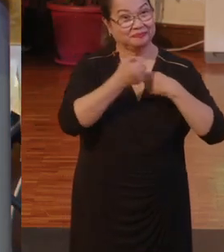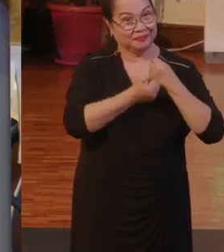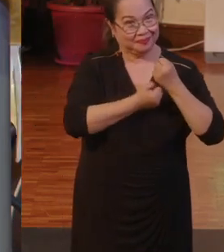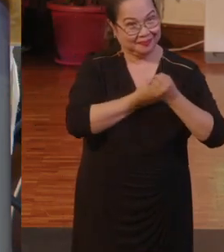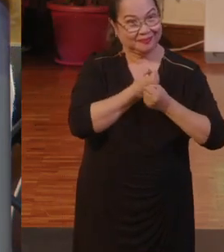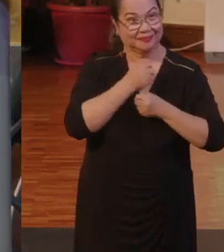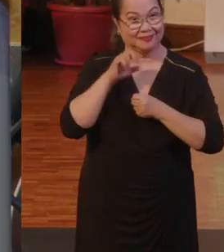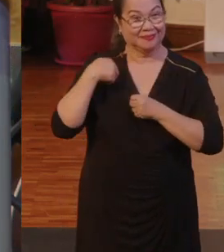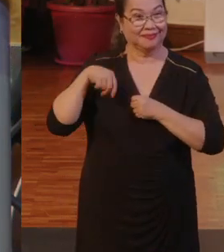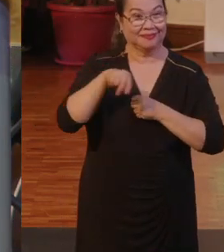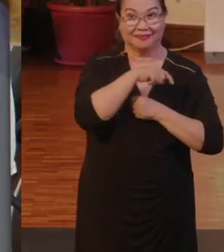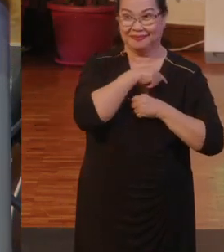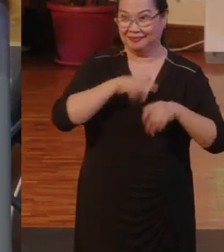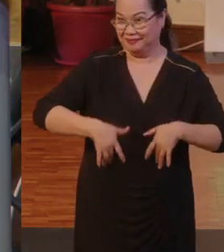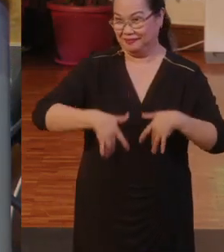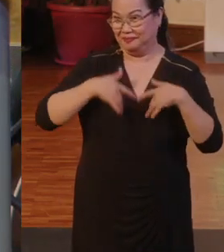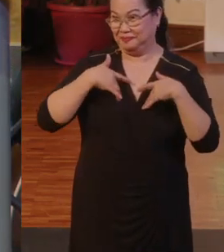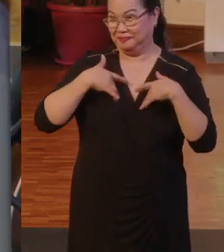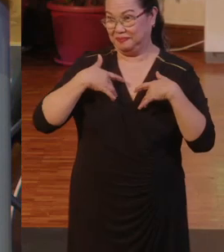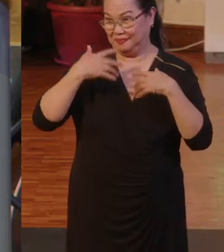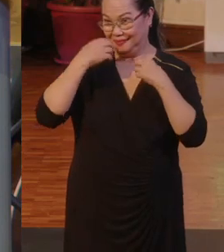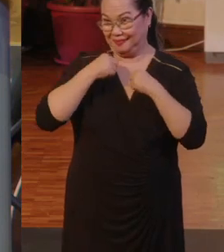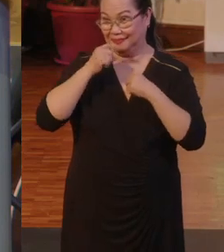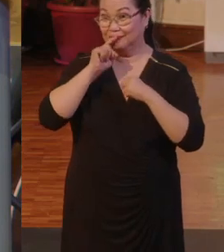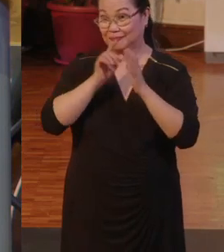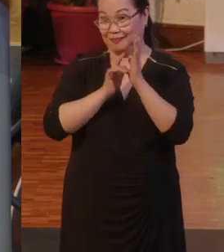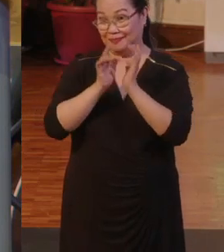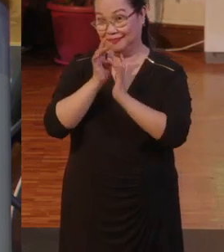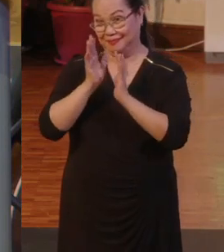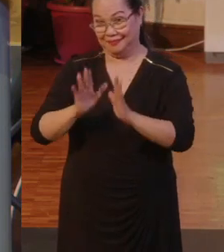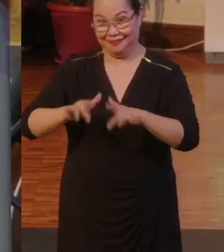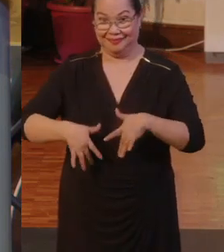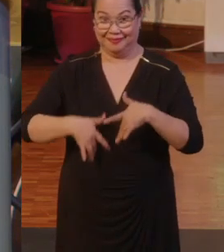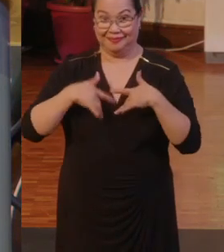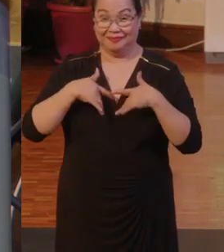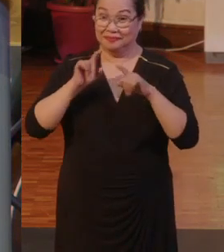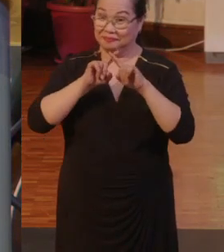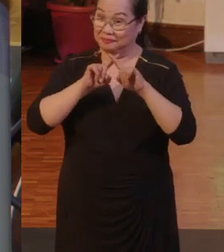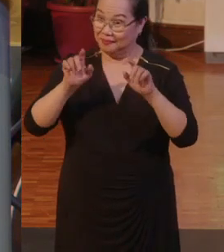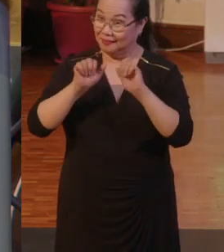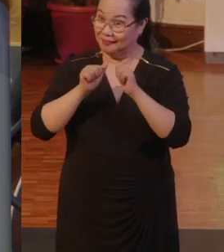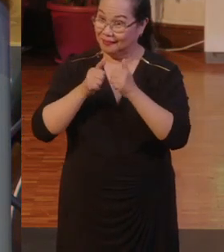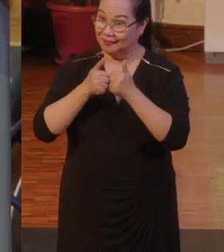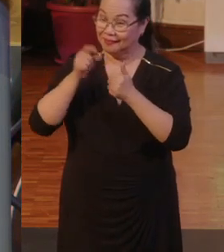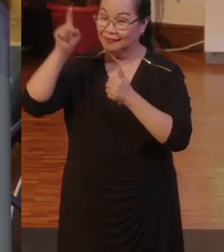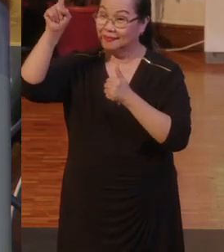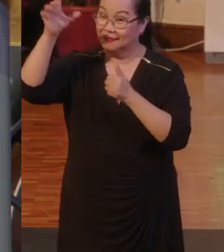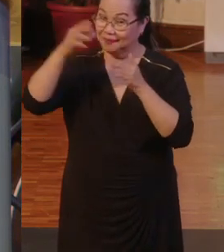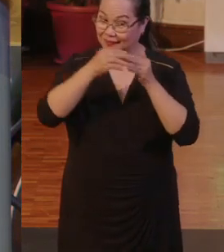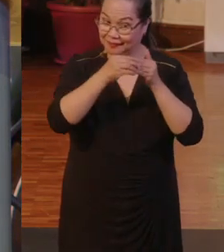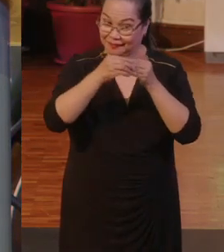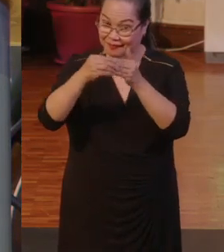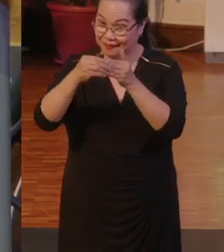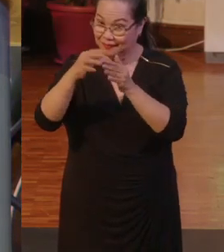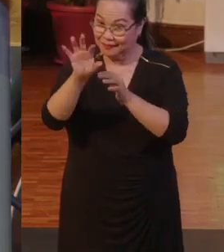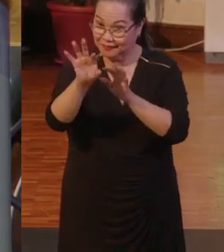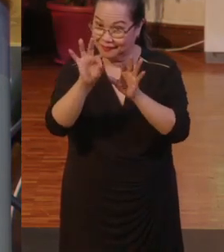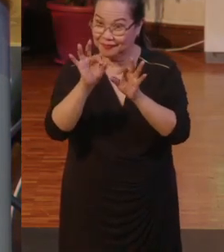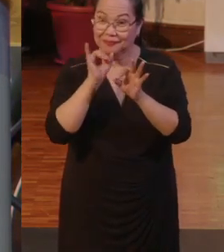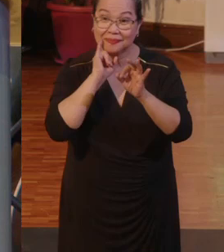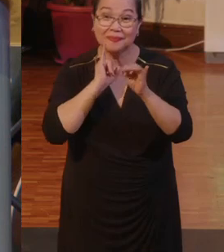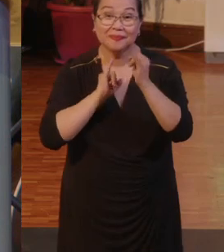we suffer with Him in order that we may also be glorified with Him." Meron pong